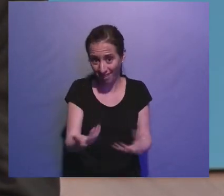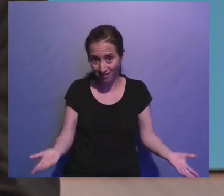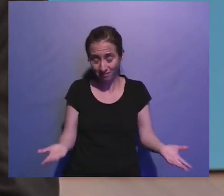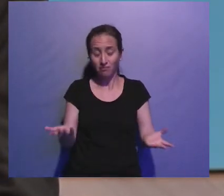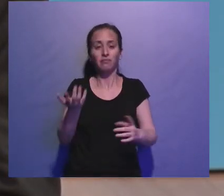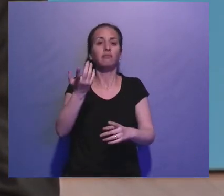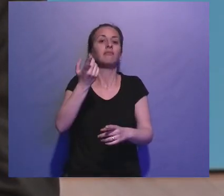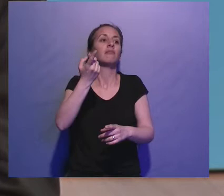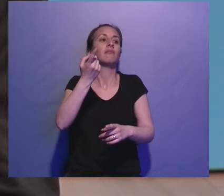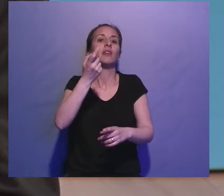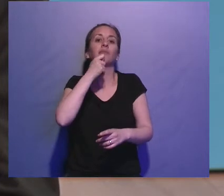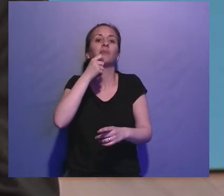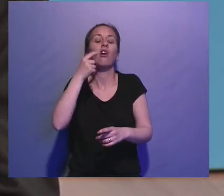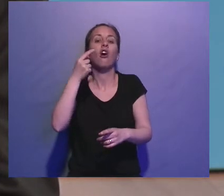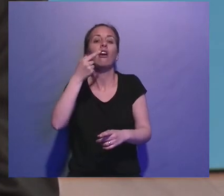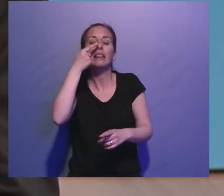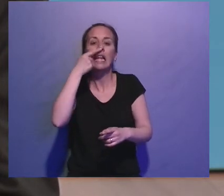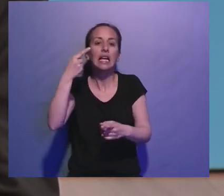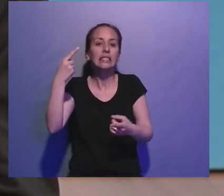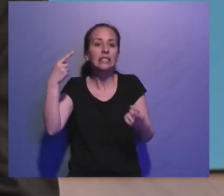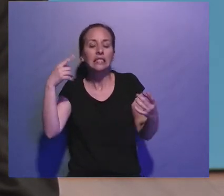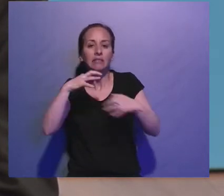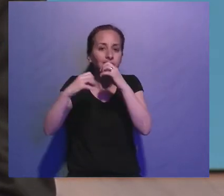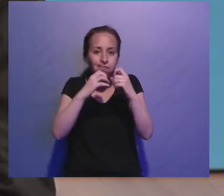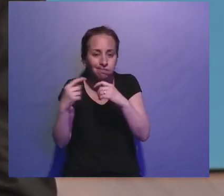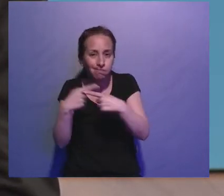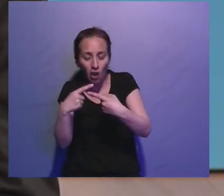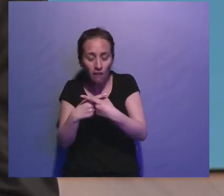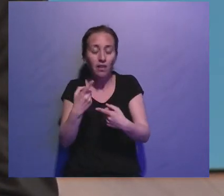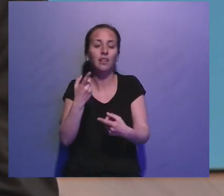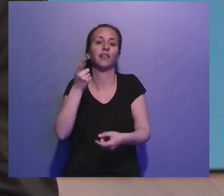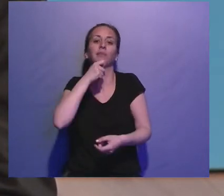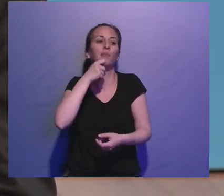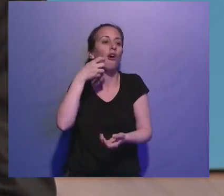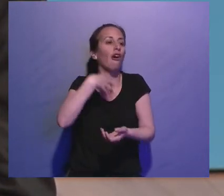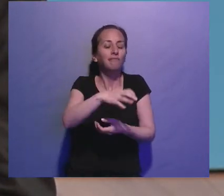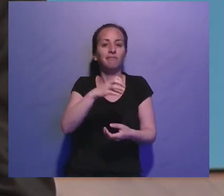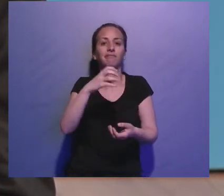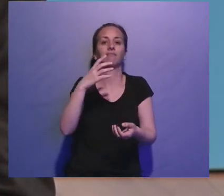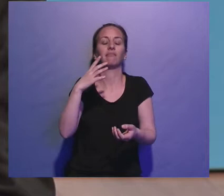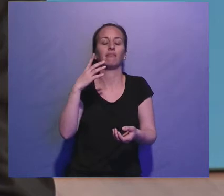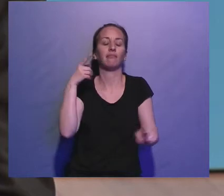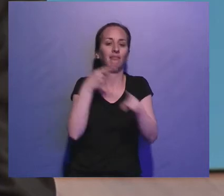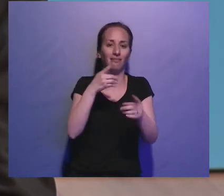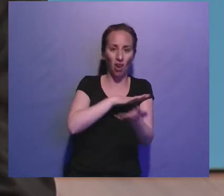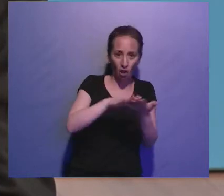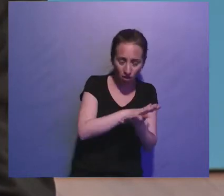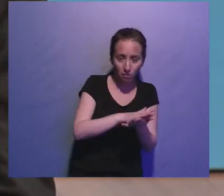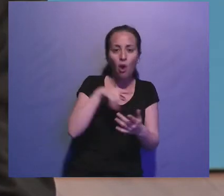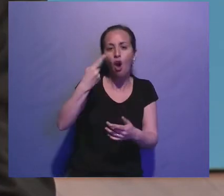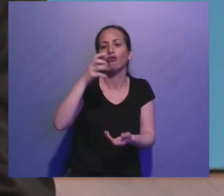oversight and control, and certainly conflict of interest in the anti-corruption office and